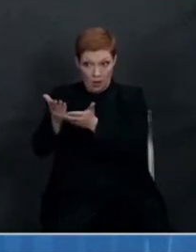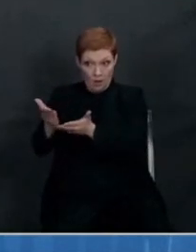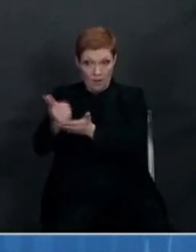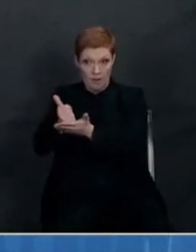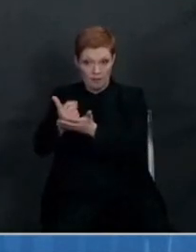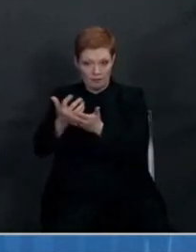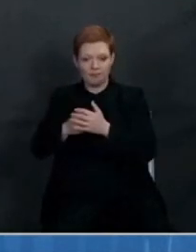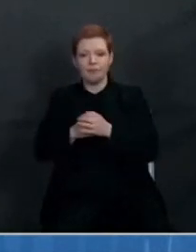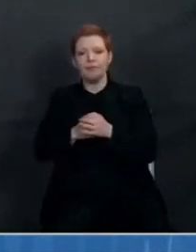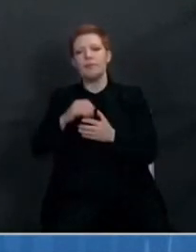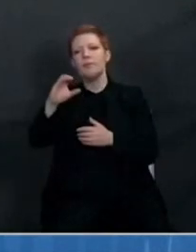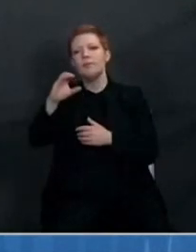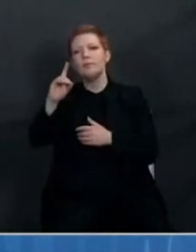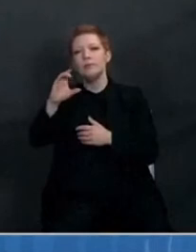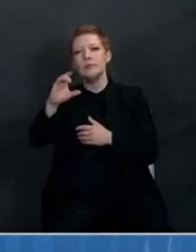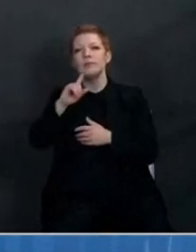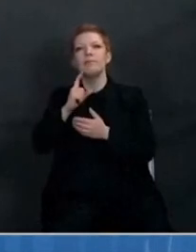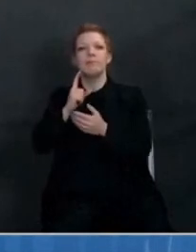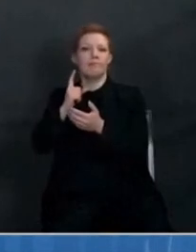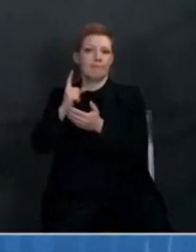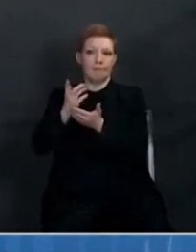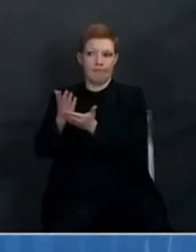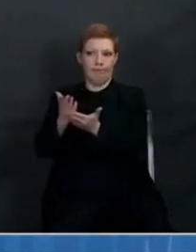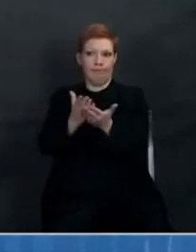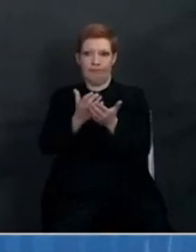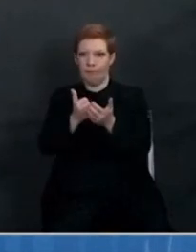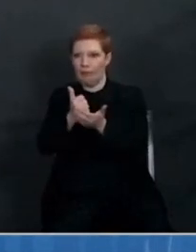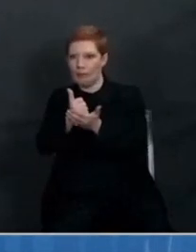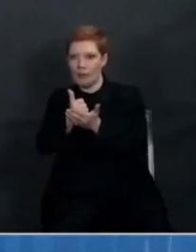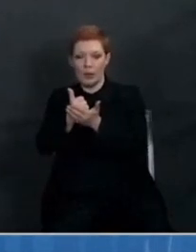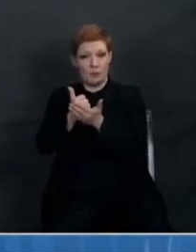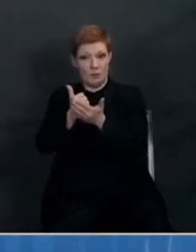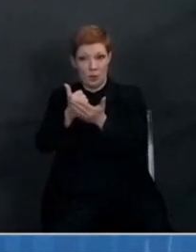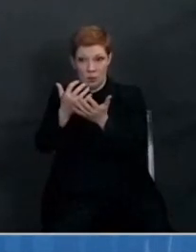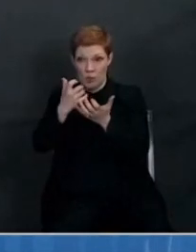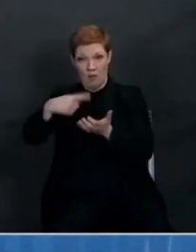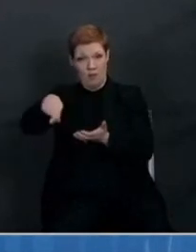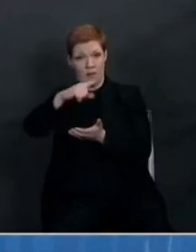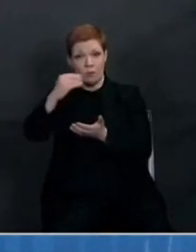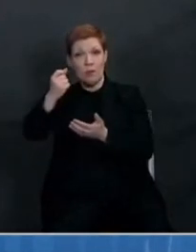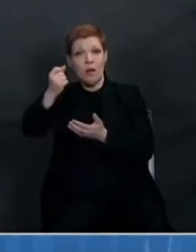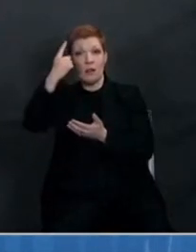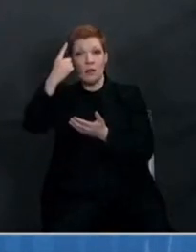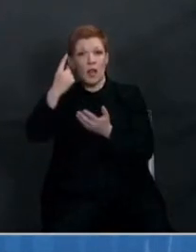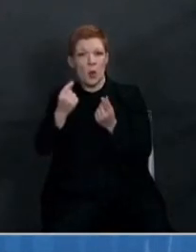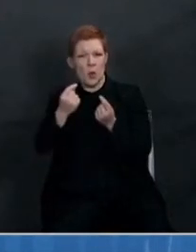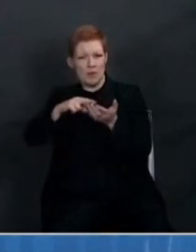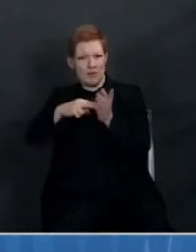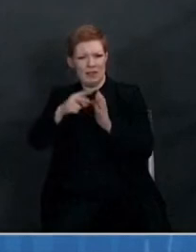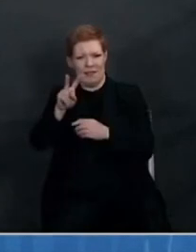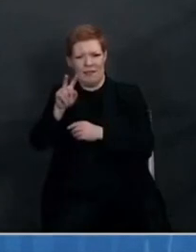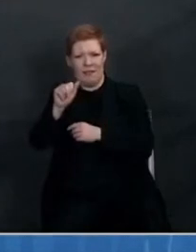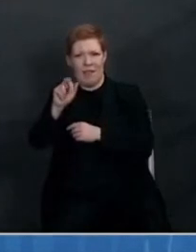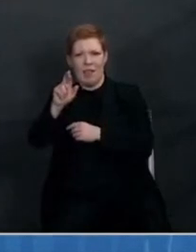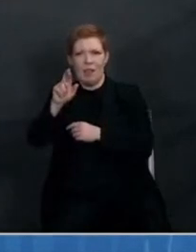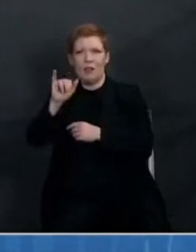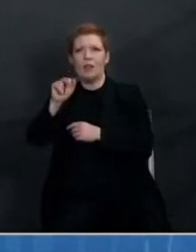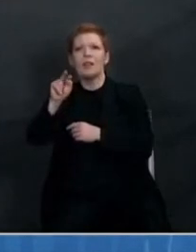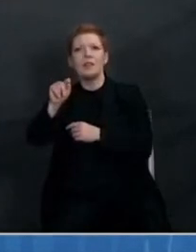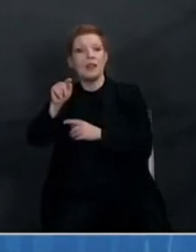on multiple fronts to improve our ability to detect and understand these variants. And the recent rise in number of